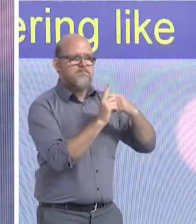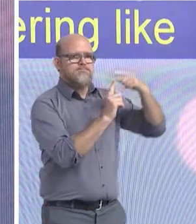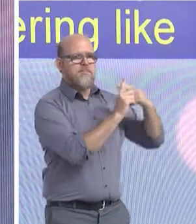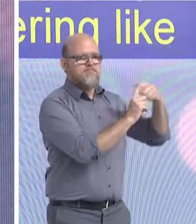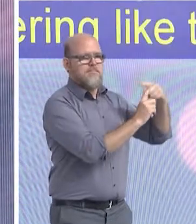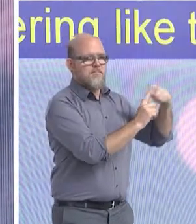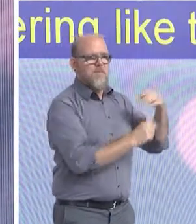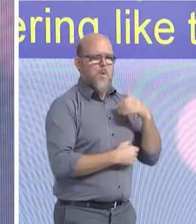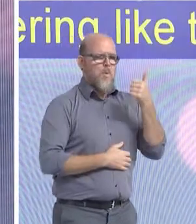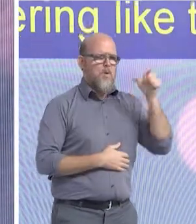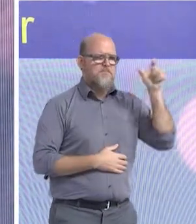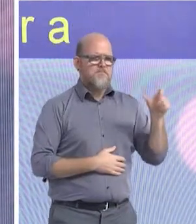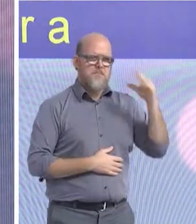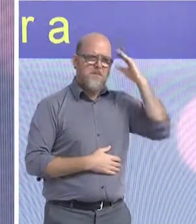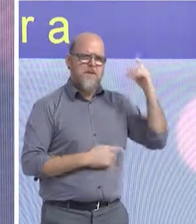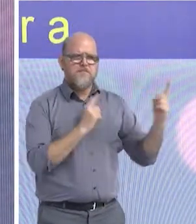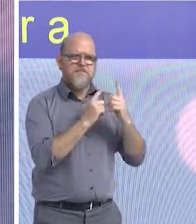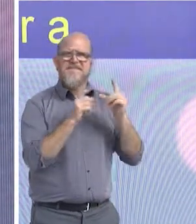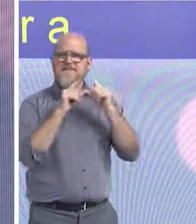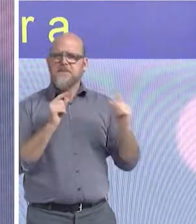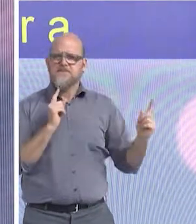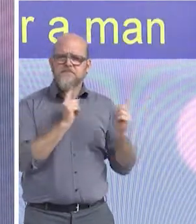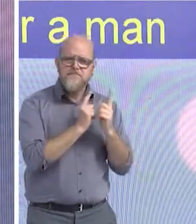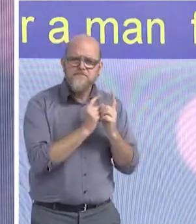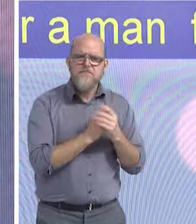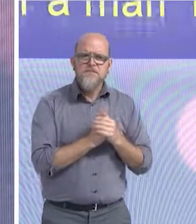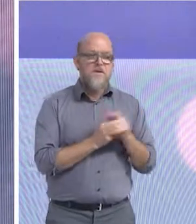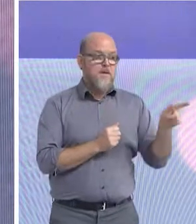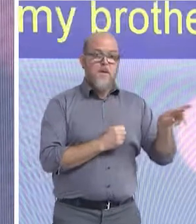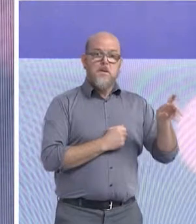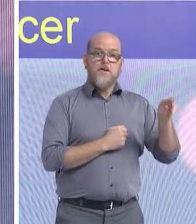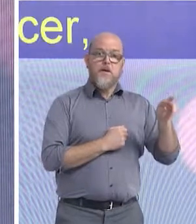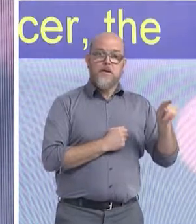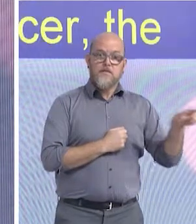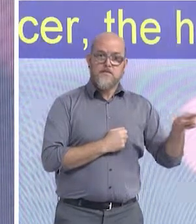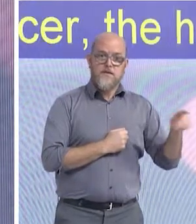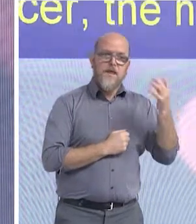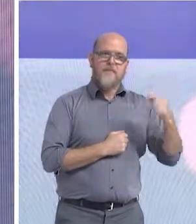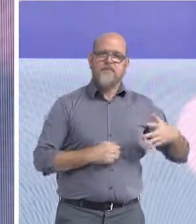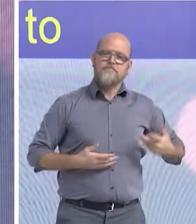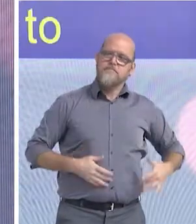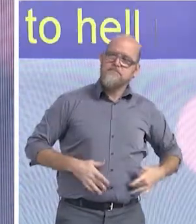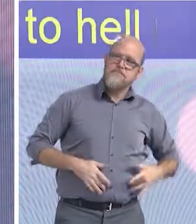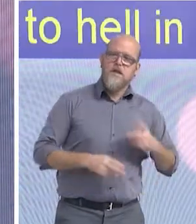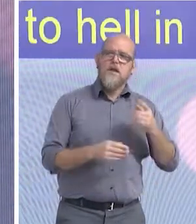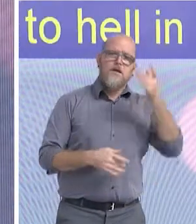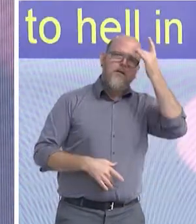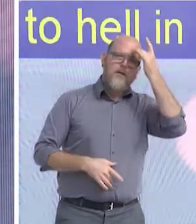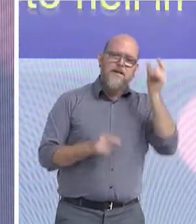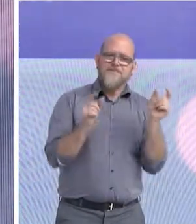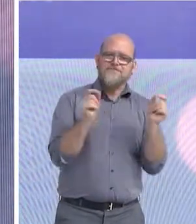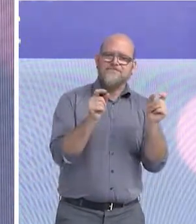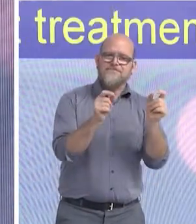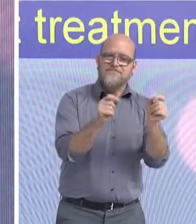look, I can't get, my brother is suffering from cancer, the health system has gone to hell in my country, I can't get treatment for him, what am I going